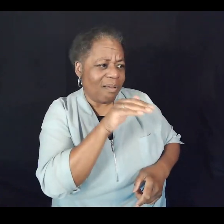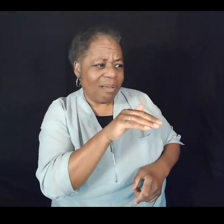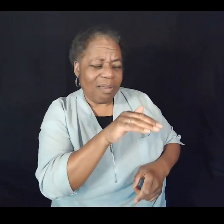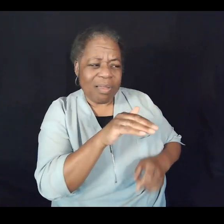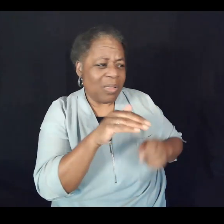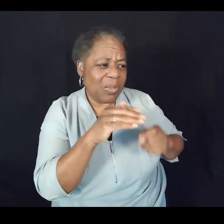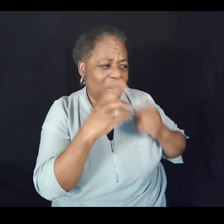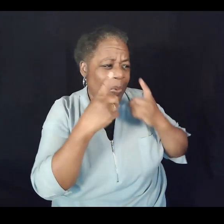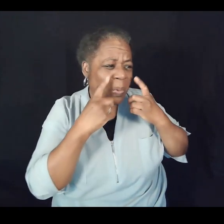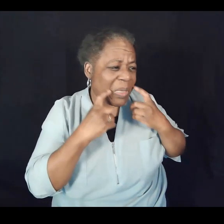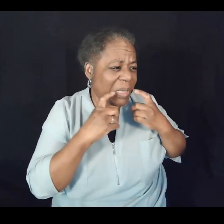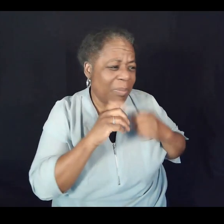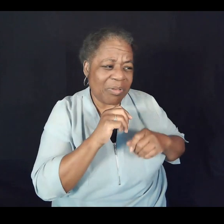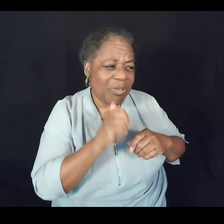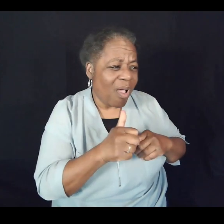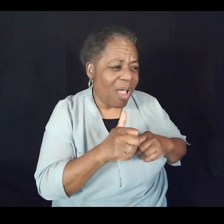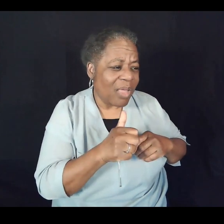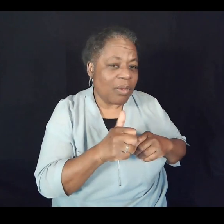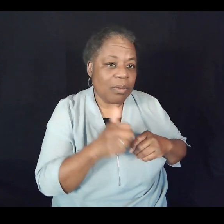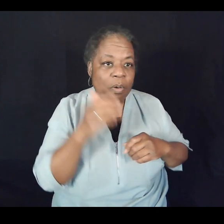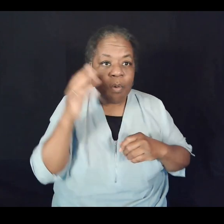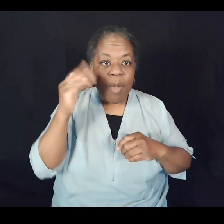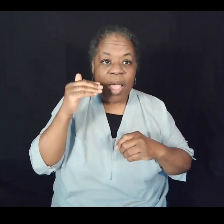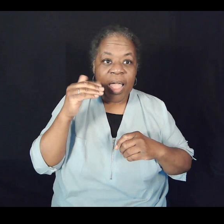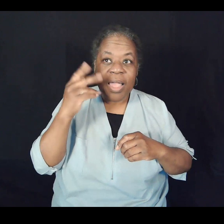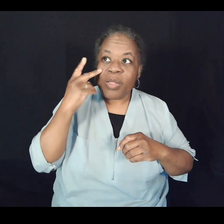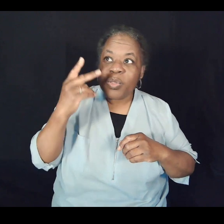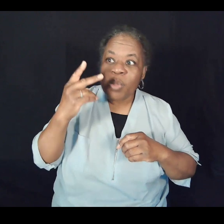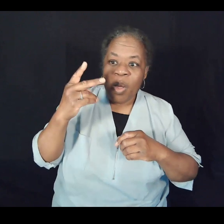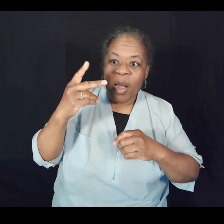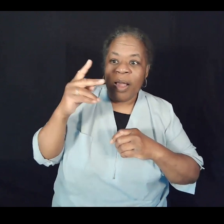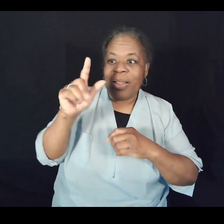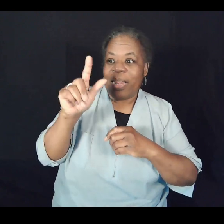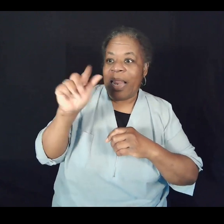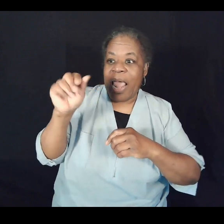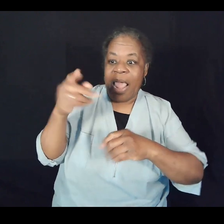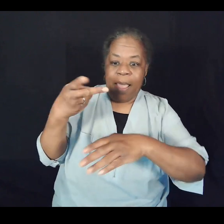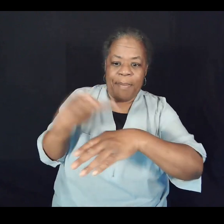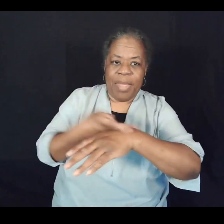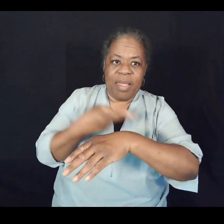6, "then I saw a lamb